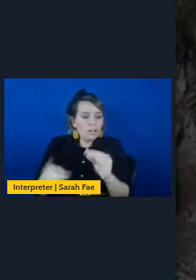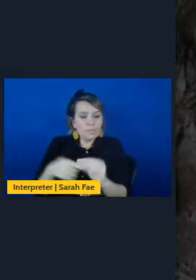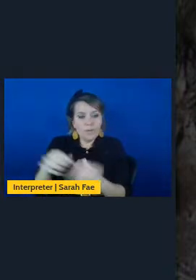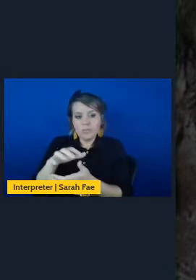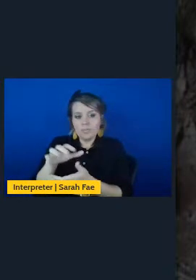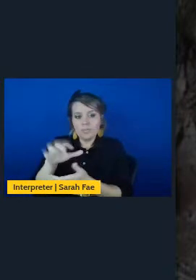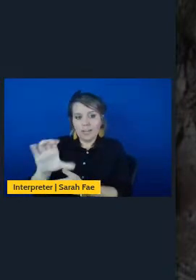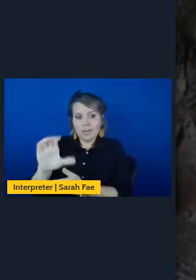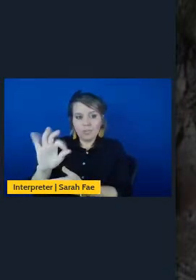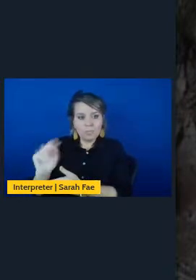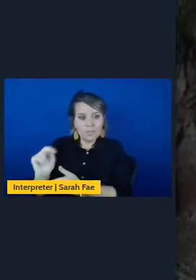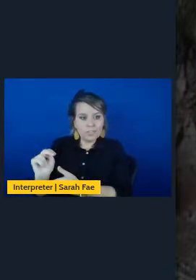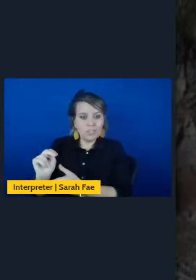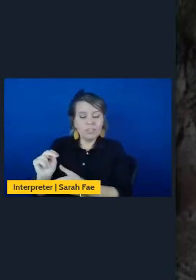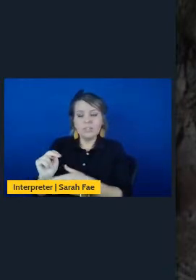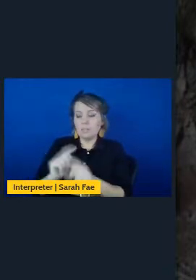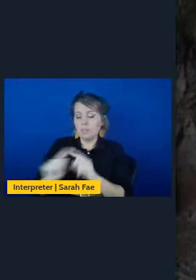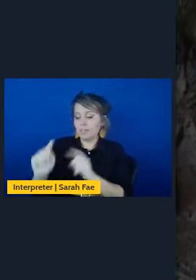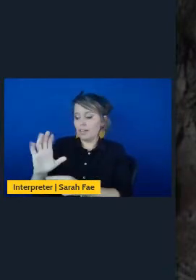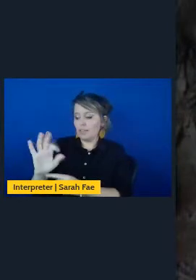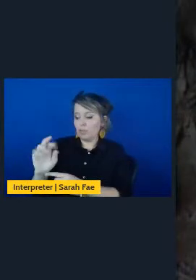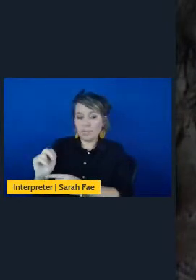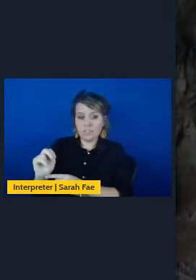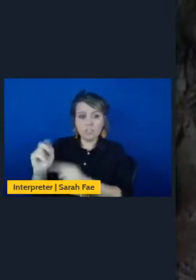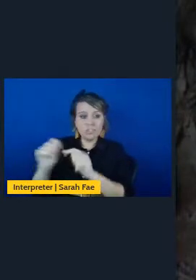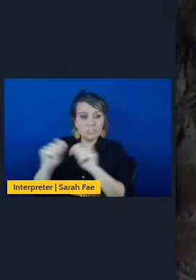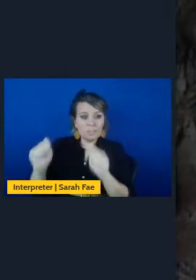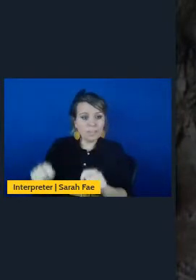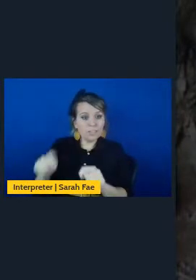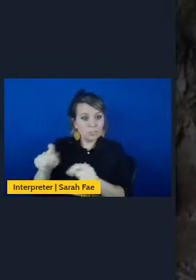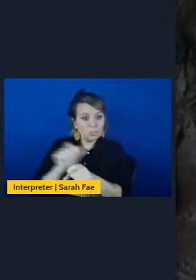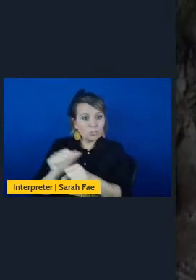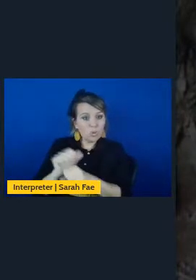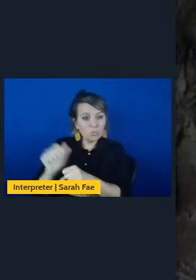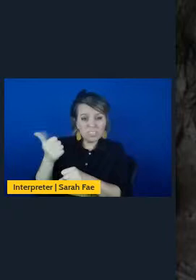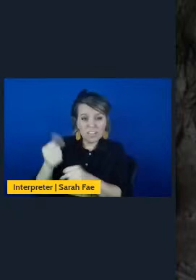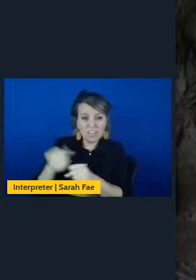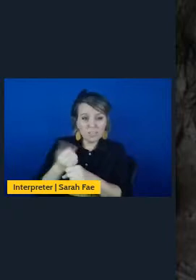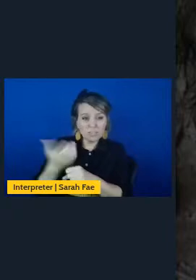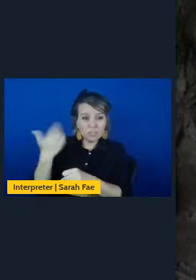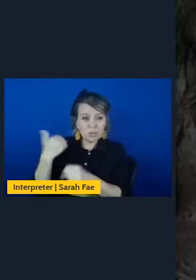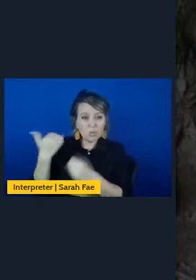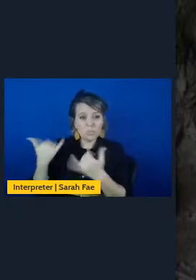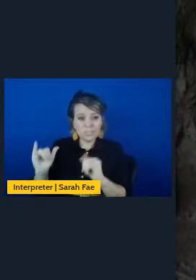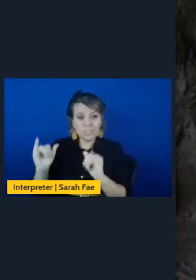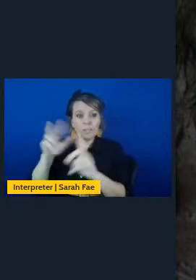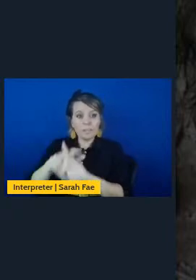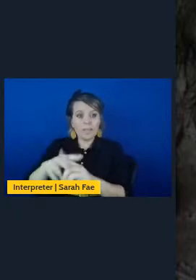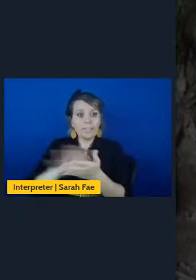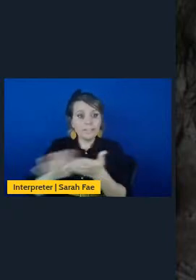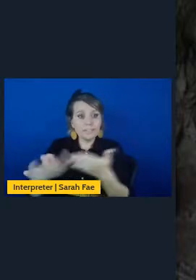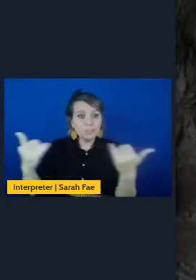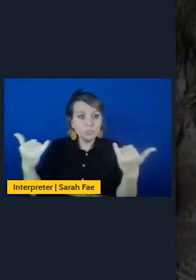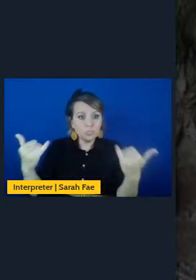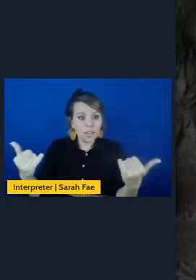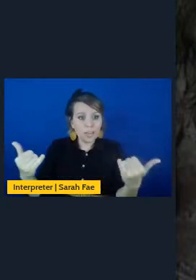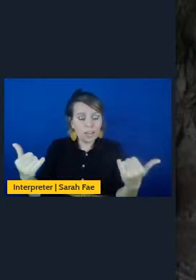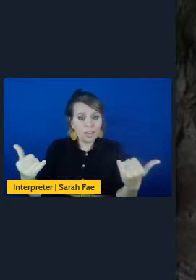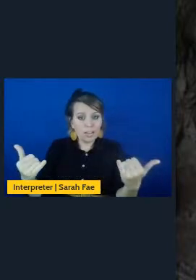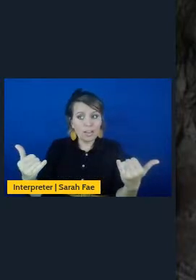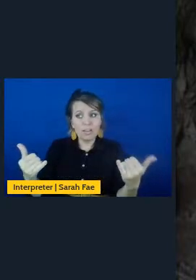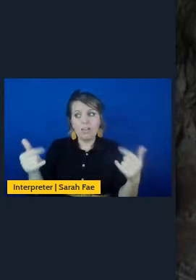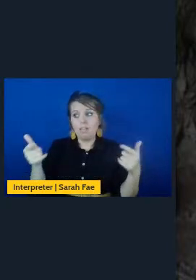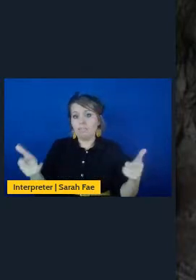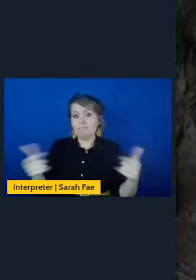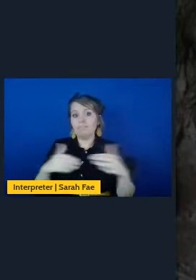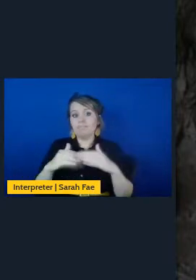a CloudFormation template that you wrote a decade ago will still apply cleanly today. This is less of a concern